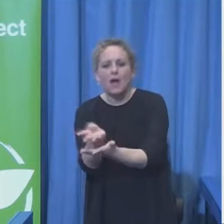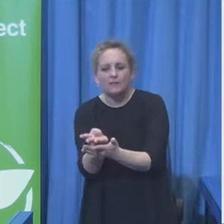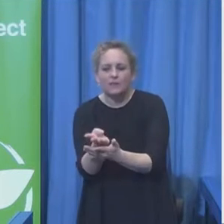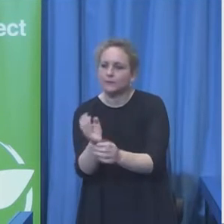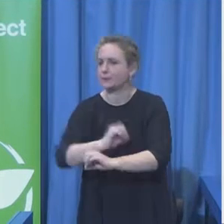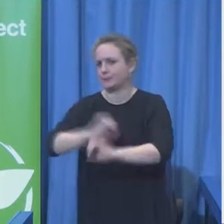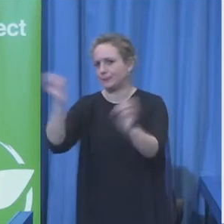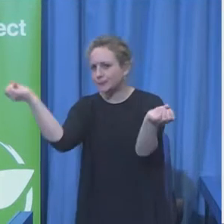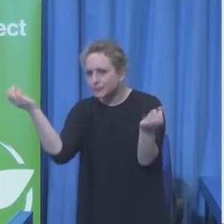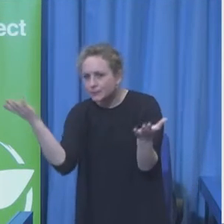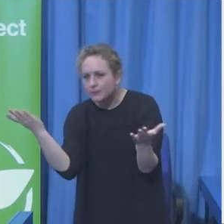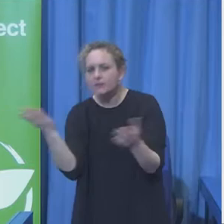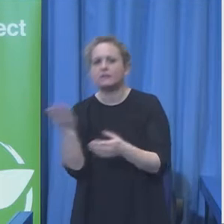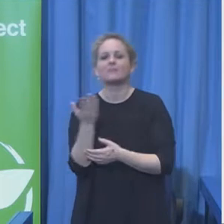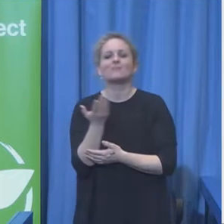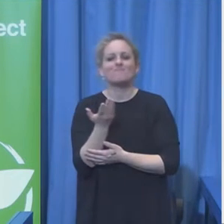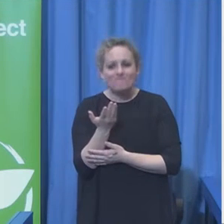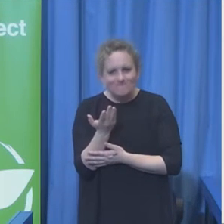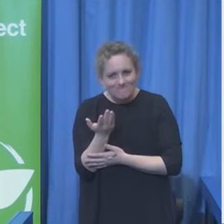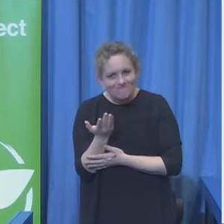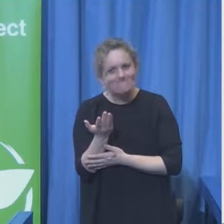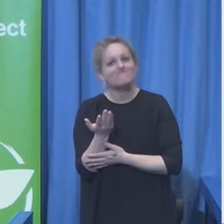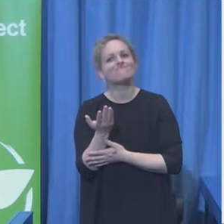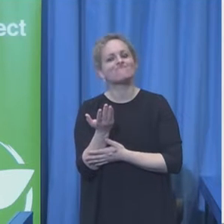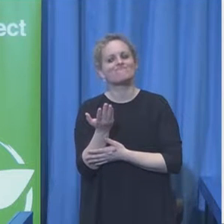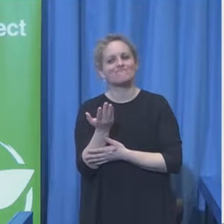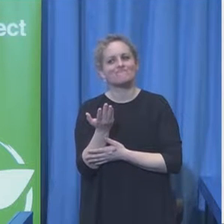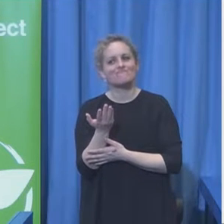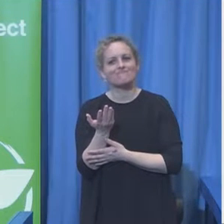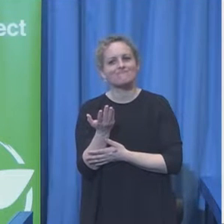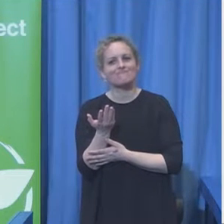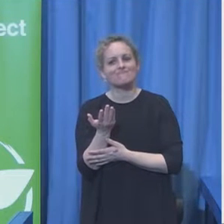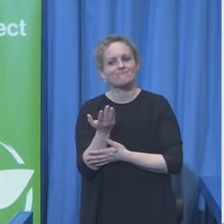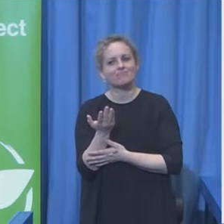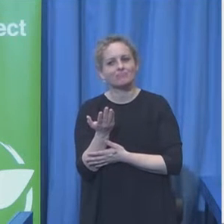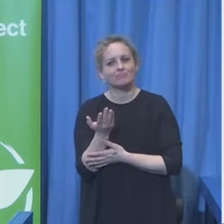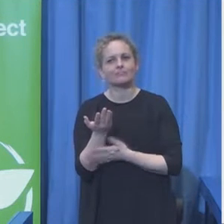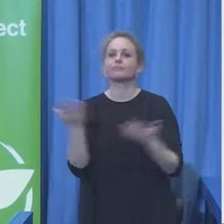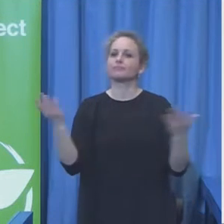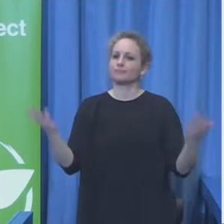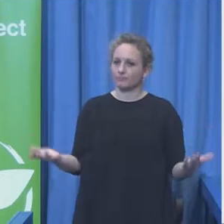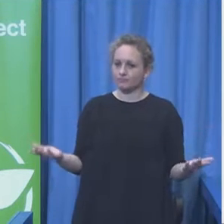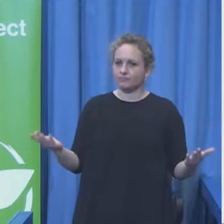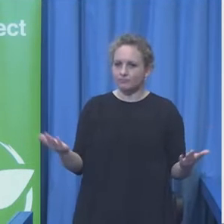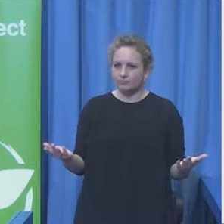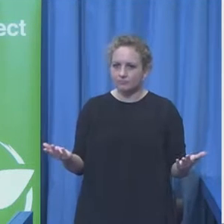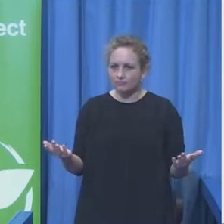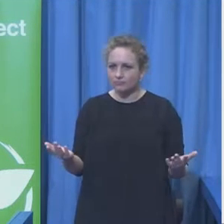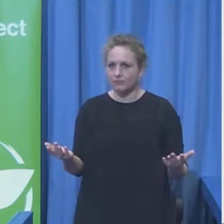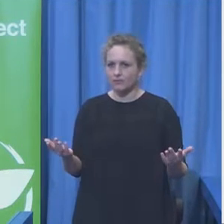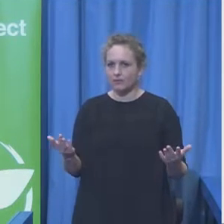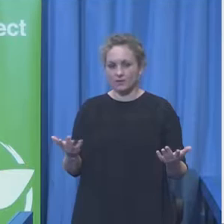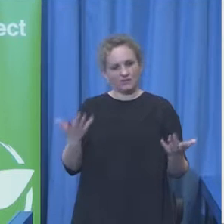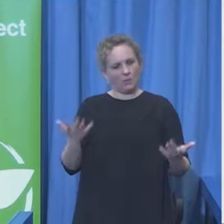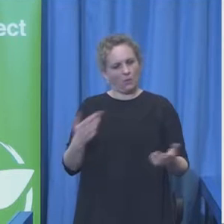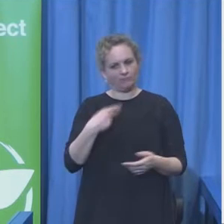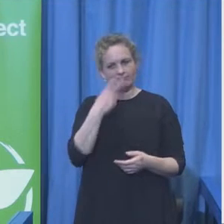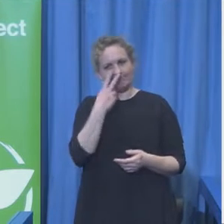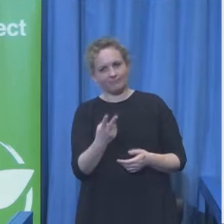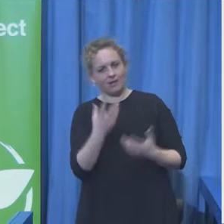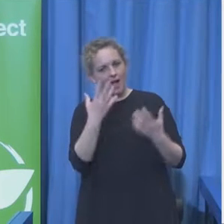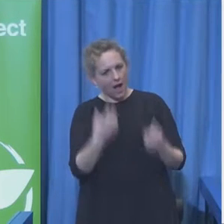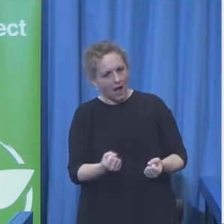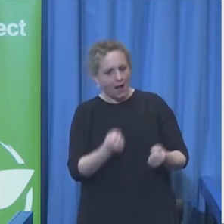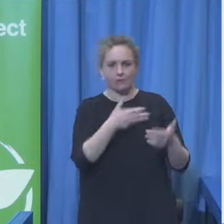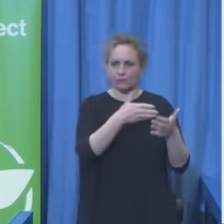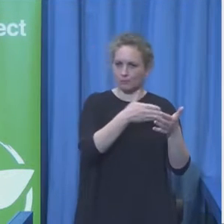course, our area of focus is policymaking barriers, knowing that there are lots of discriminatory barriers